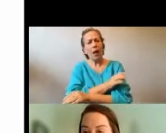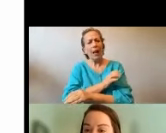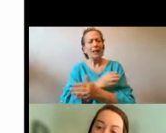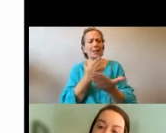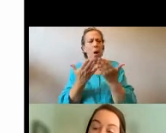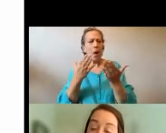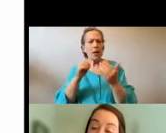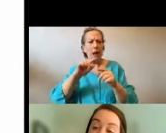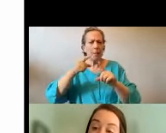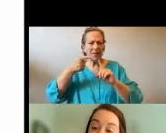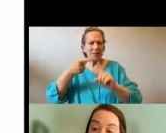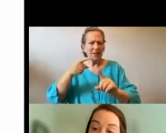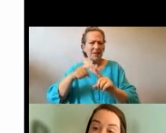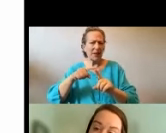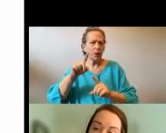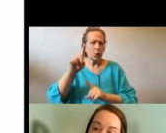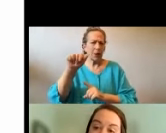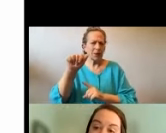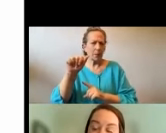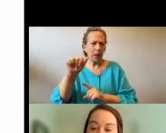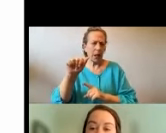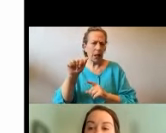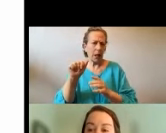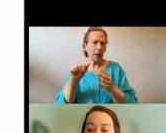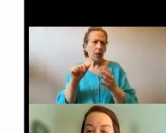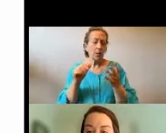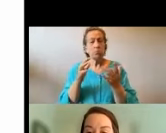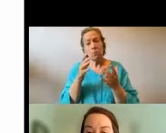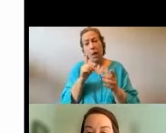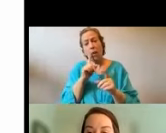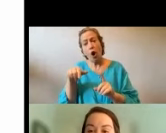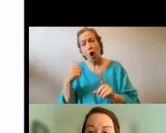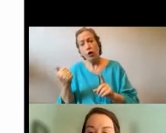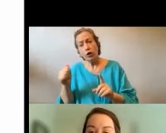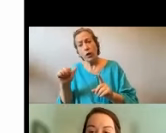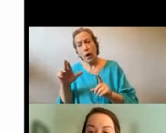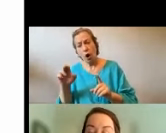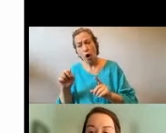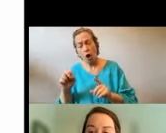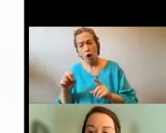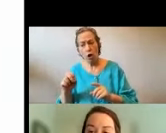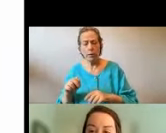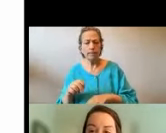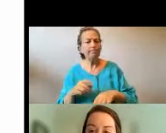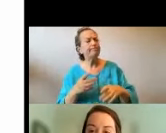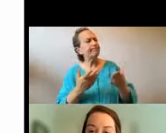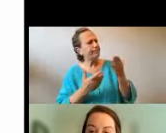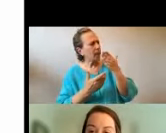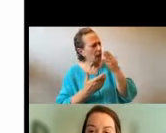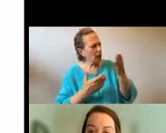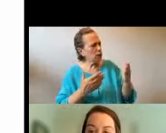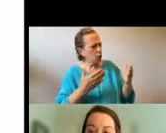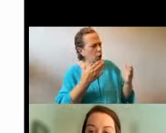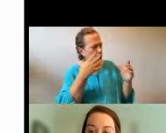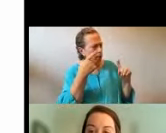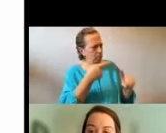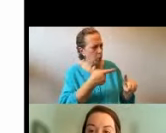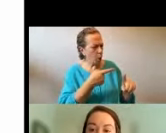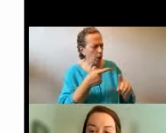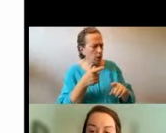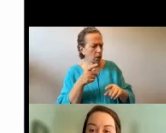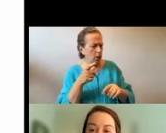to disability? And then there are those like yours and others that are very. I think that's a great point. I think medical providers should